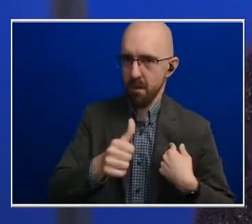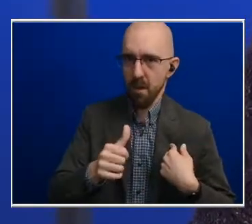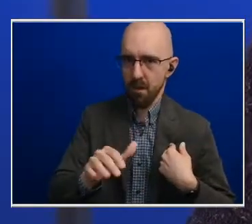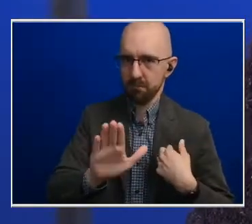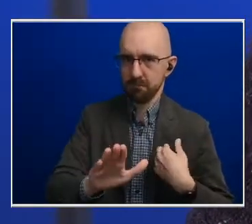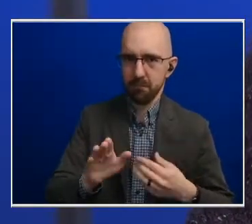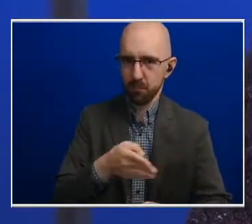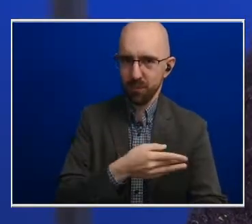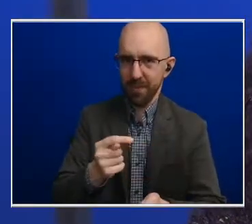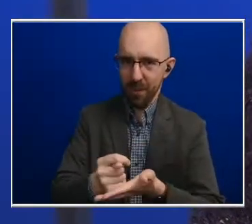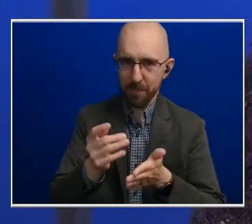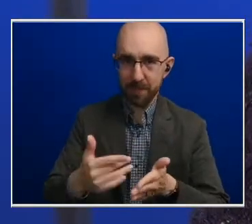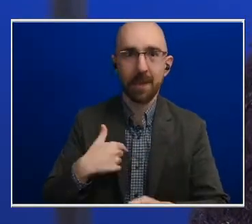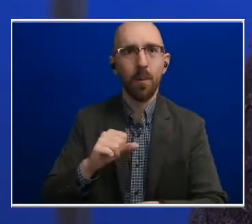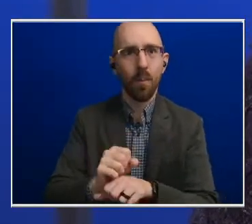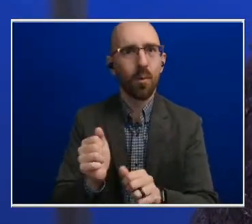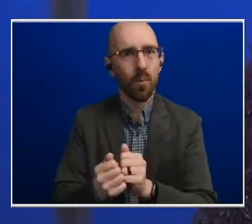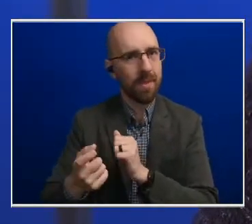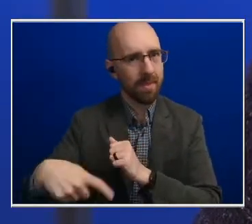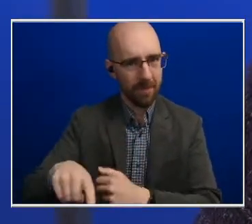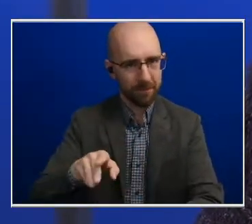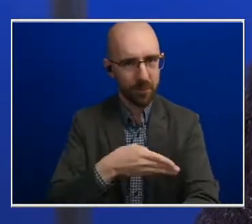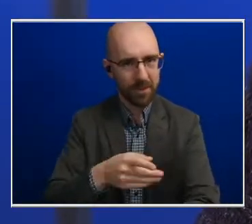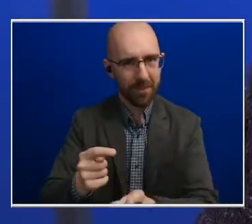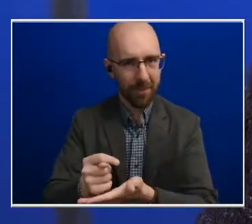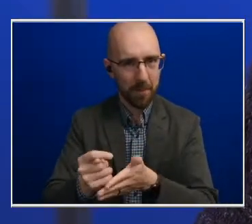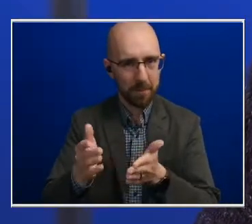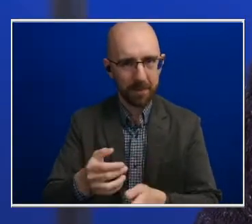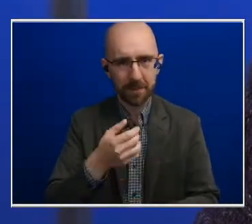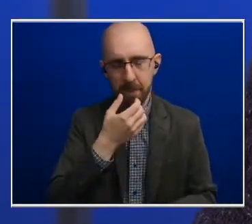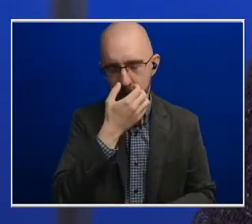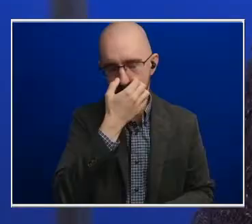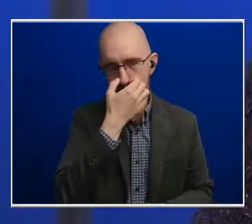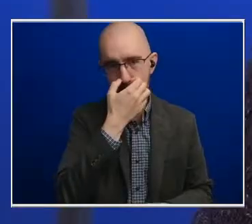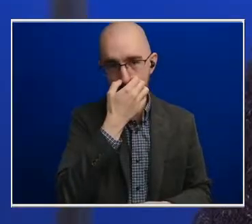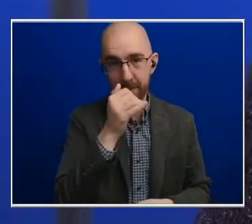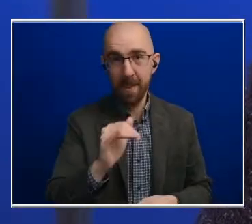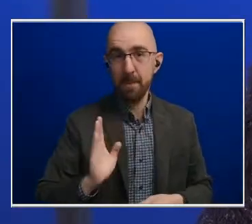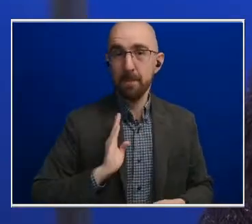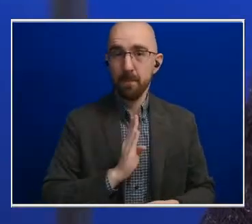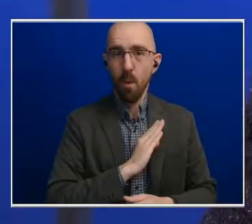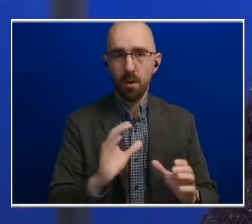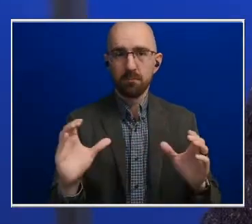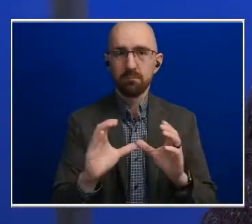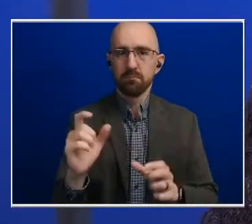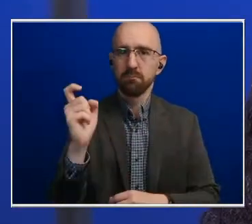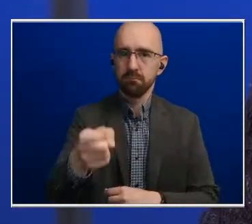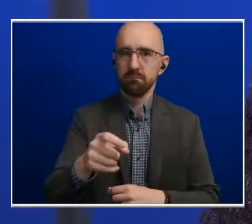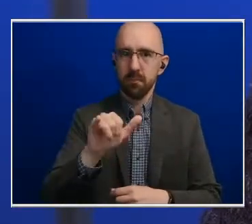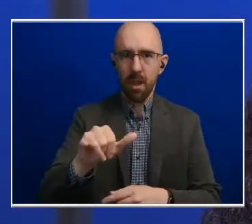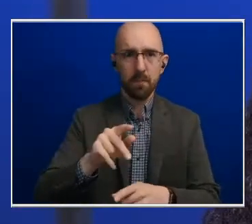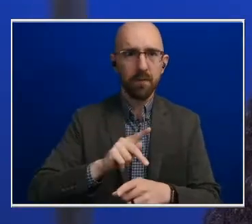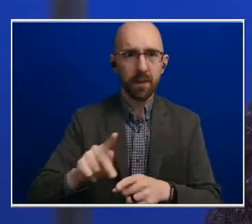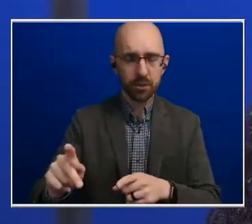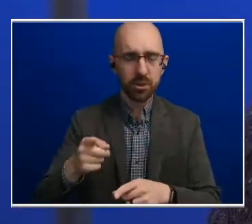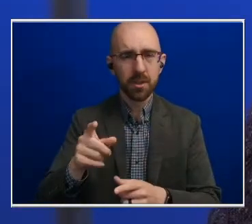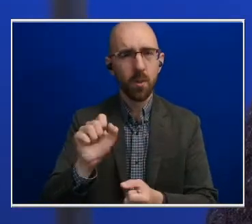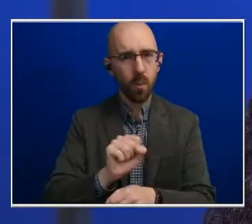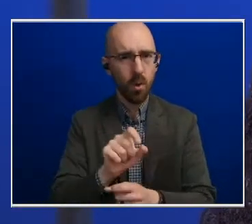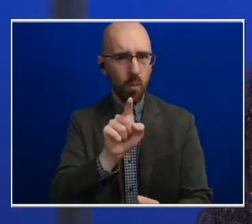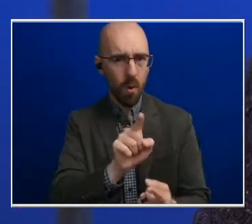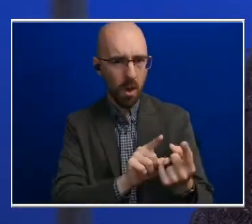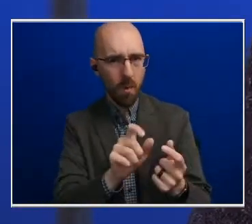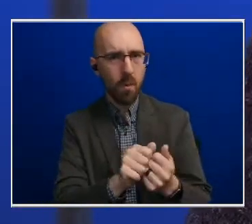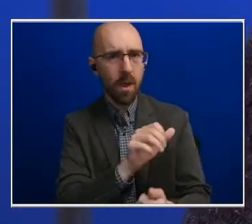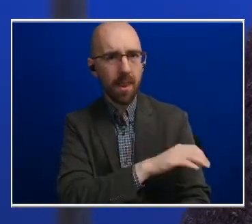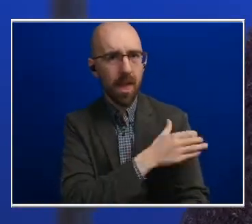music therapists, but it is a board-certified profession, and they work one-on-one with clients to achieve very